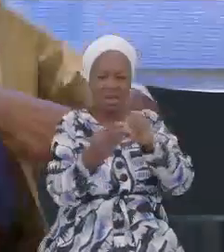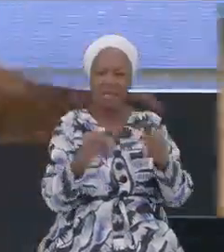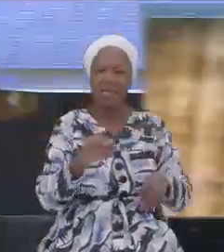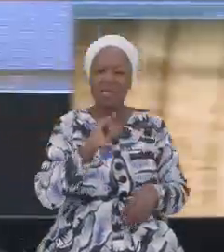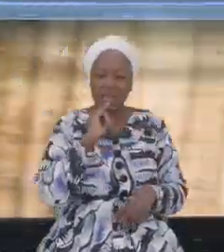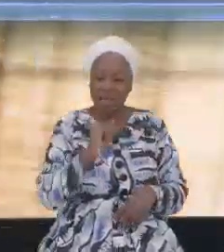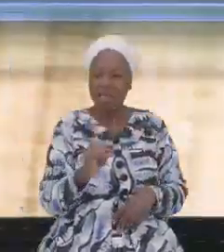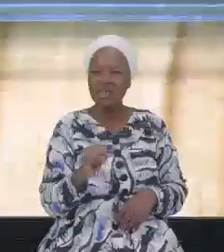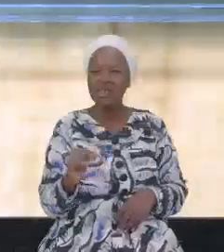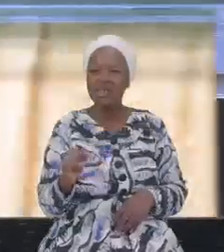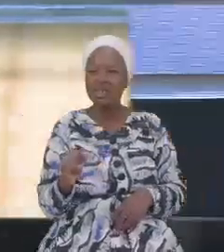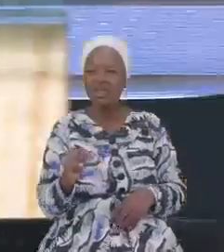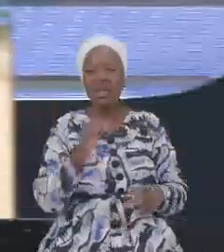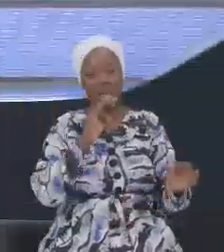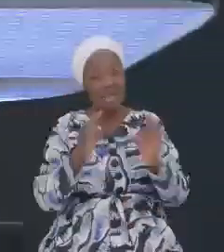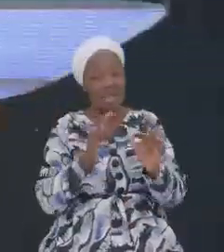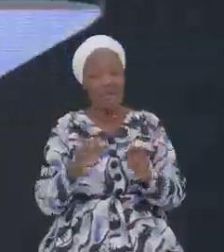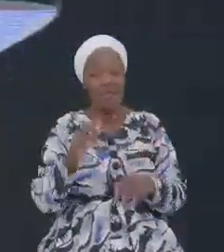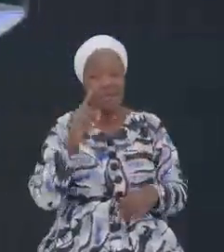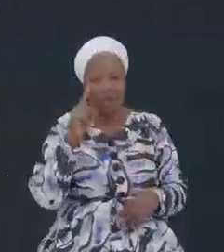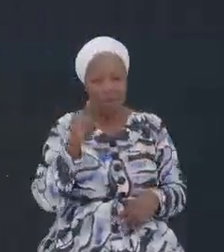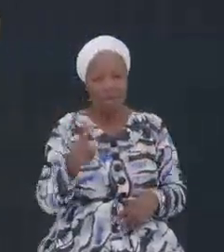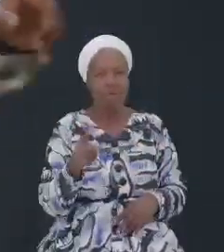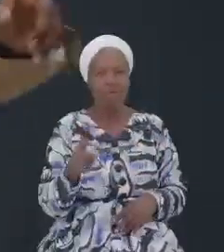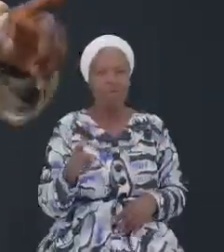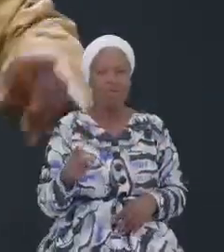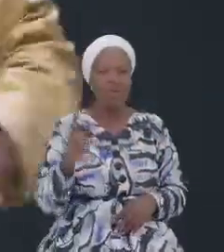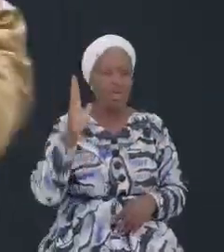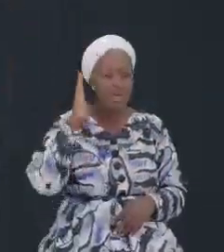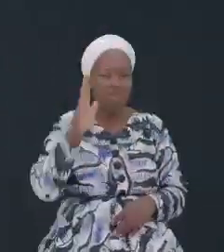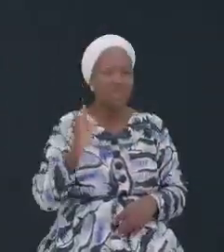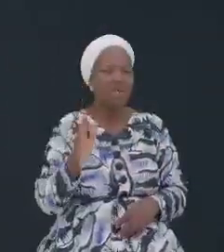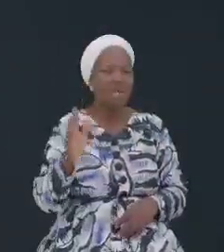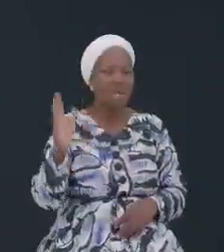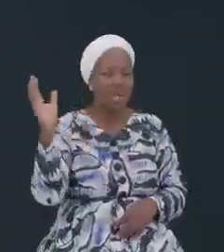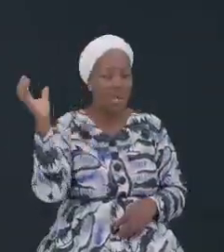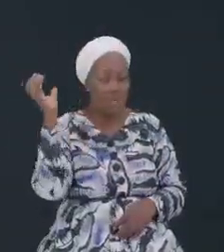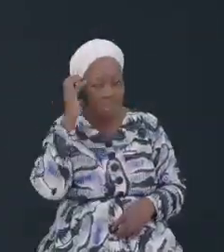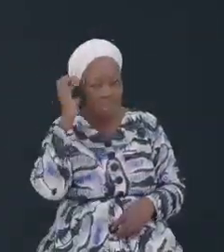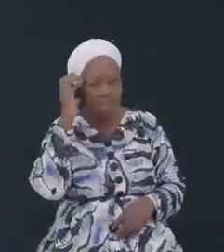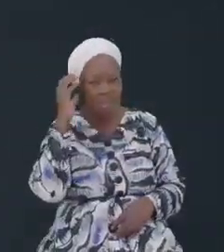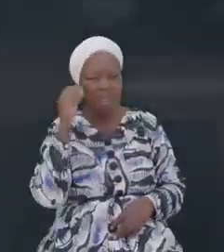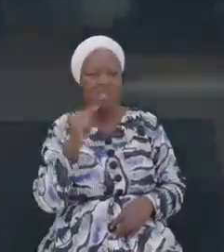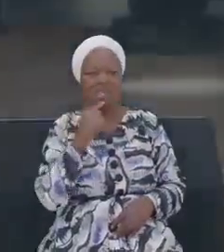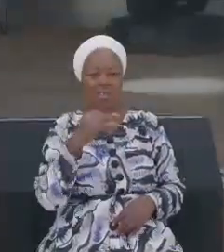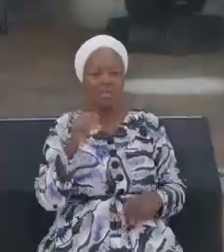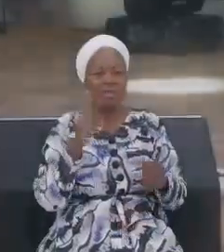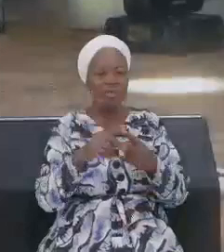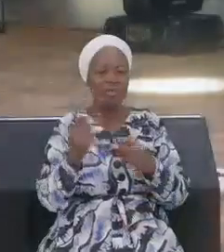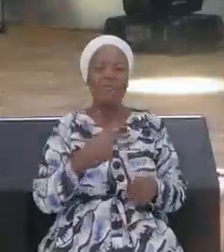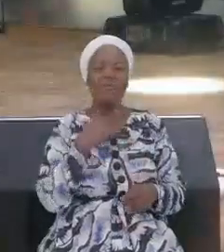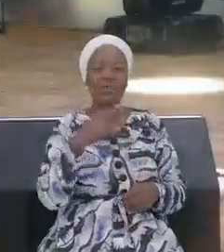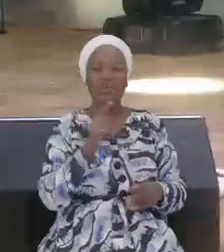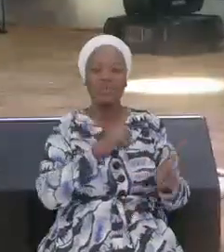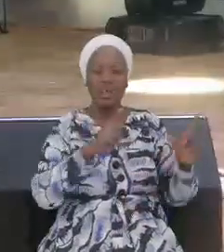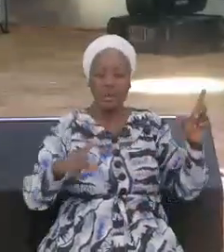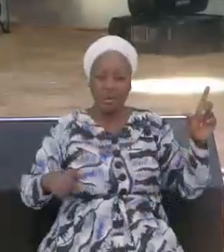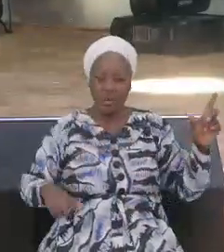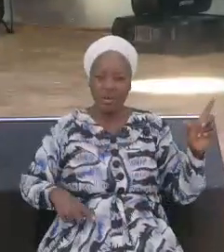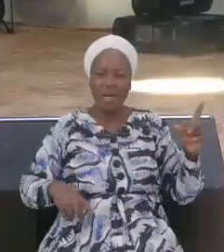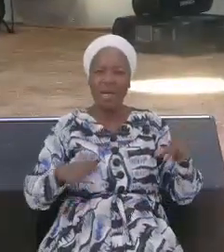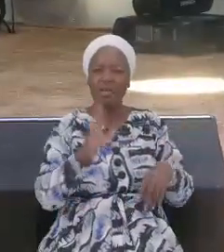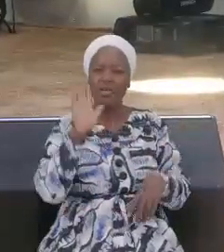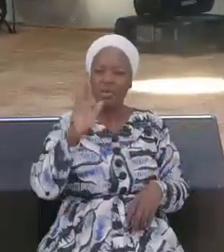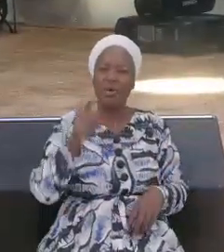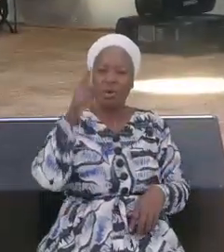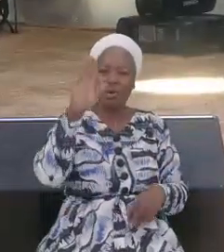is if thou shalt hearken diligently unto the voice of the Lord thy God,